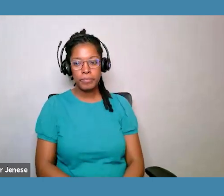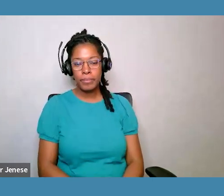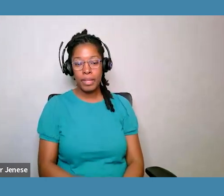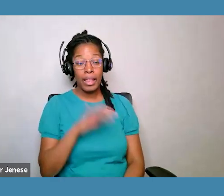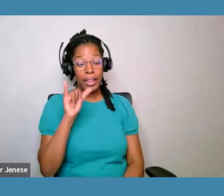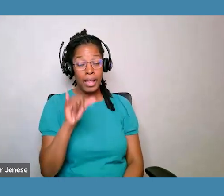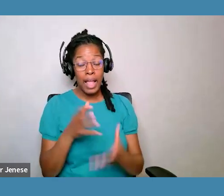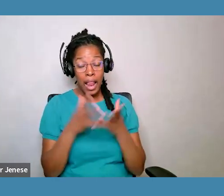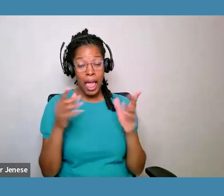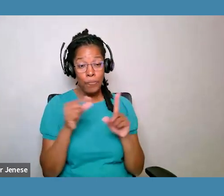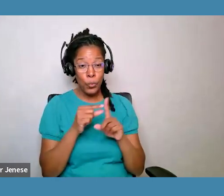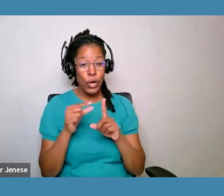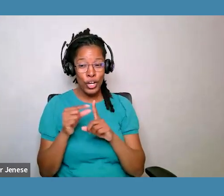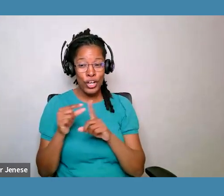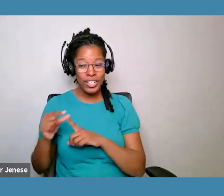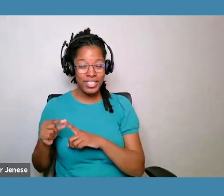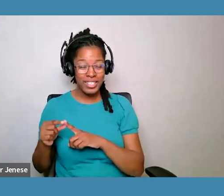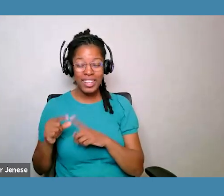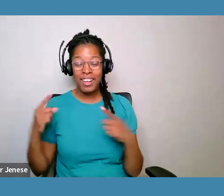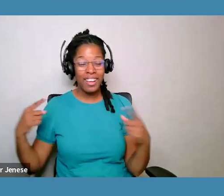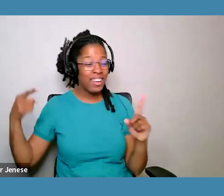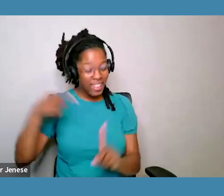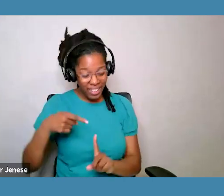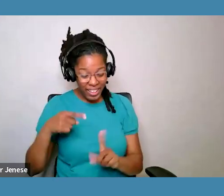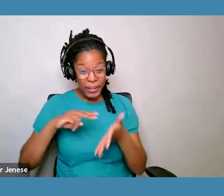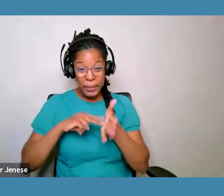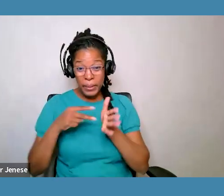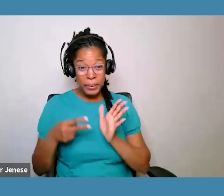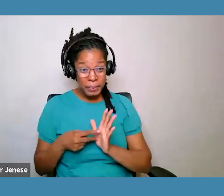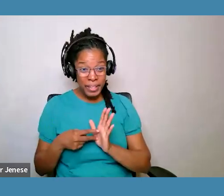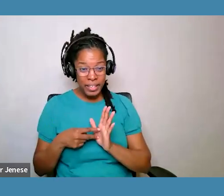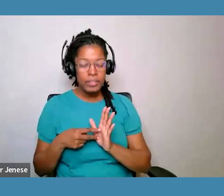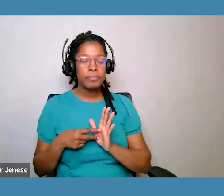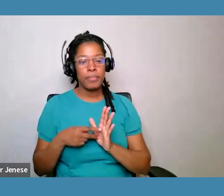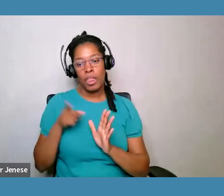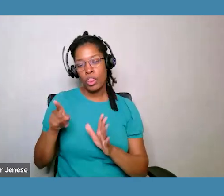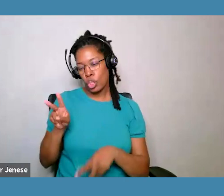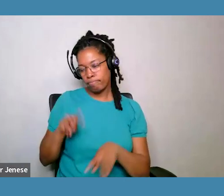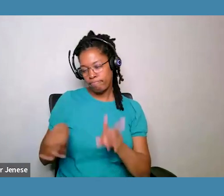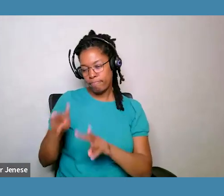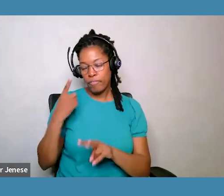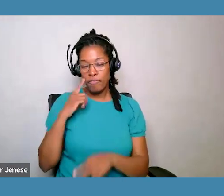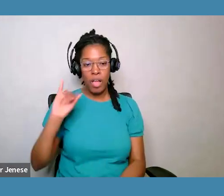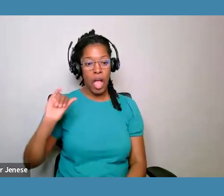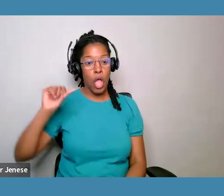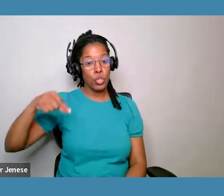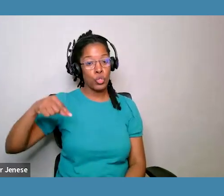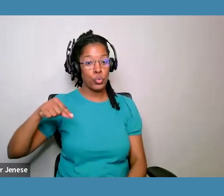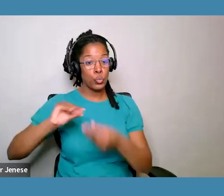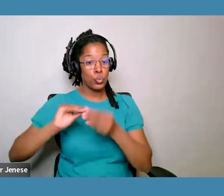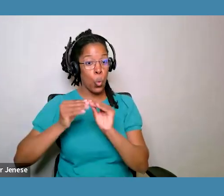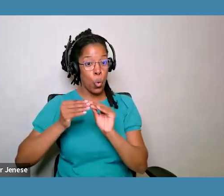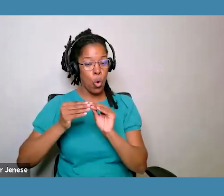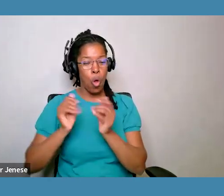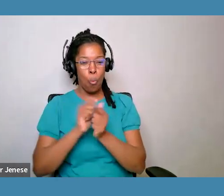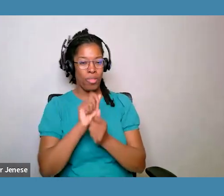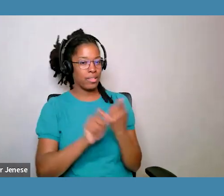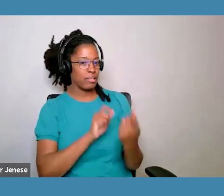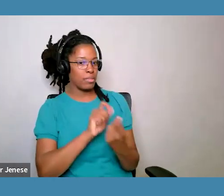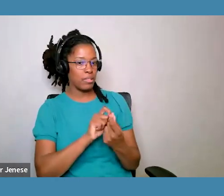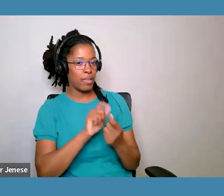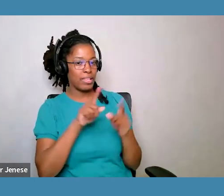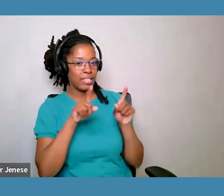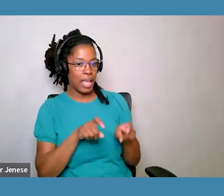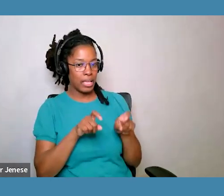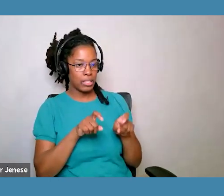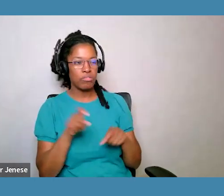of words, but what that really means is they're looking for an IQ score done with a certain type of test, and the